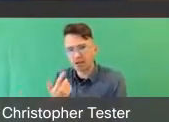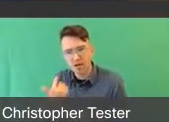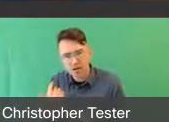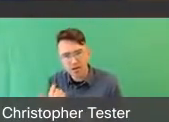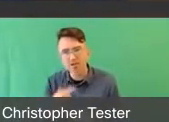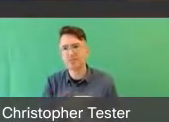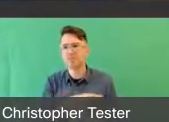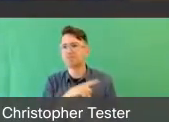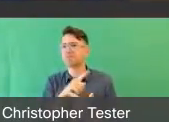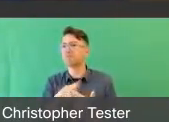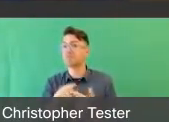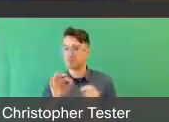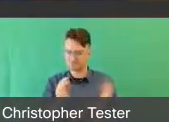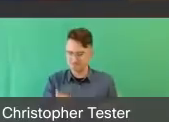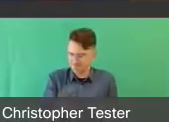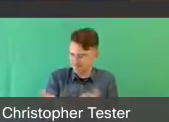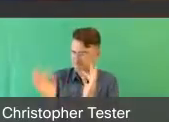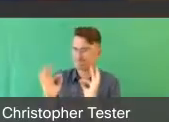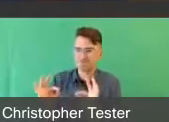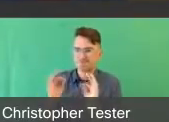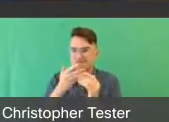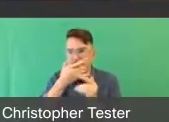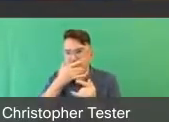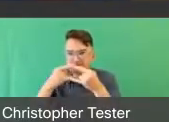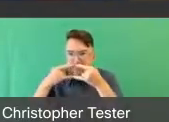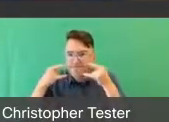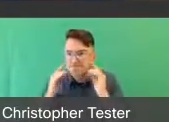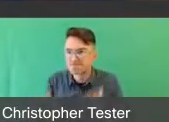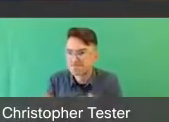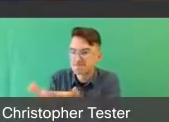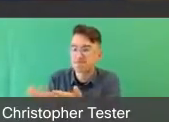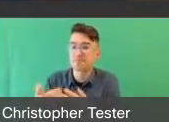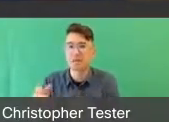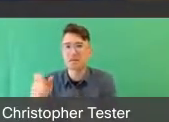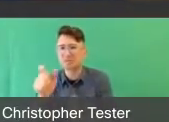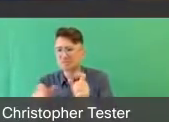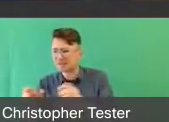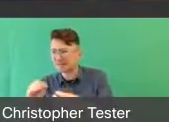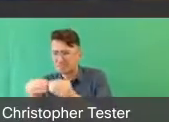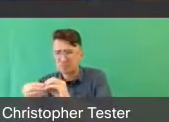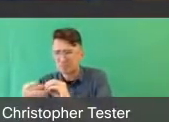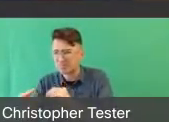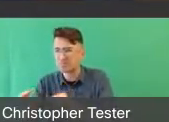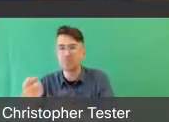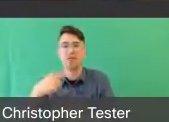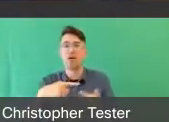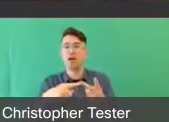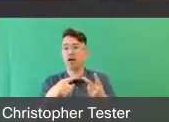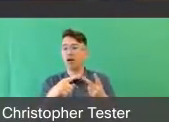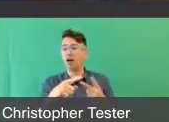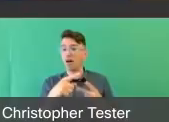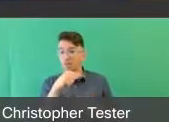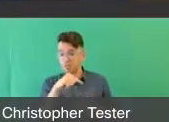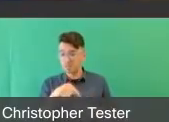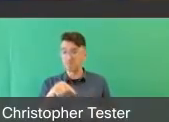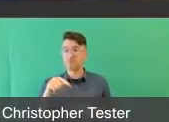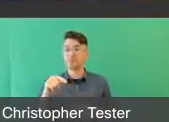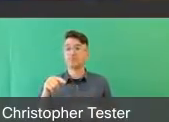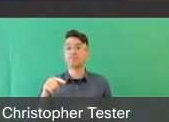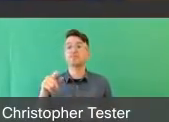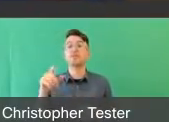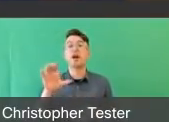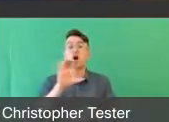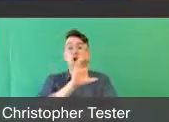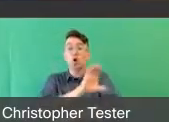a group that has put together radio and communication shows where they can talk about what you're doing in the time of